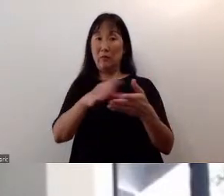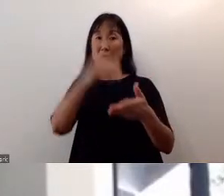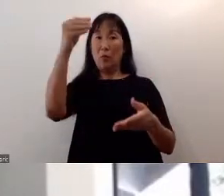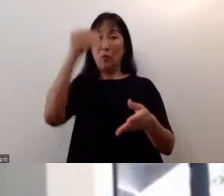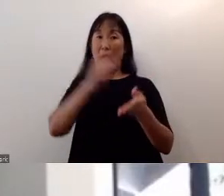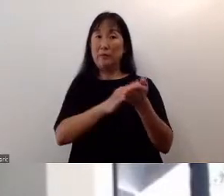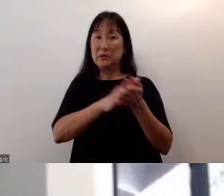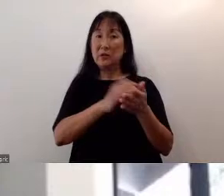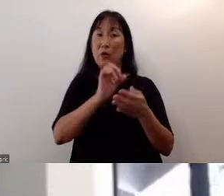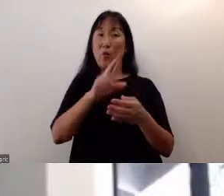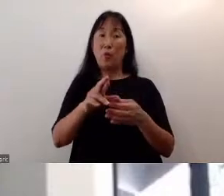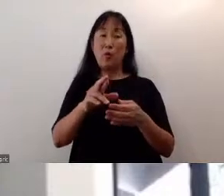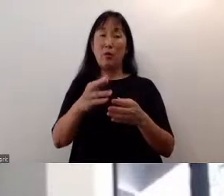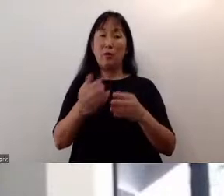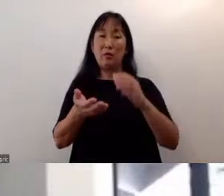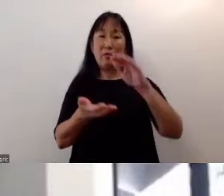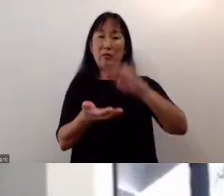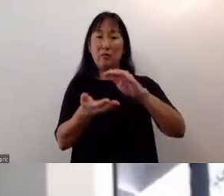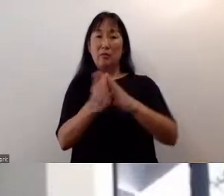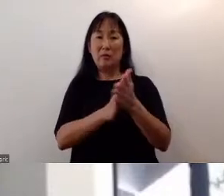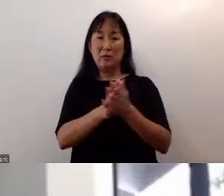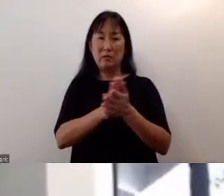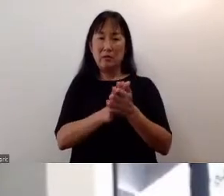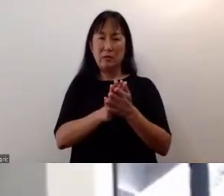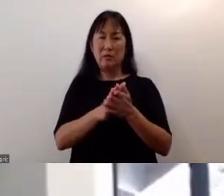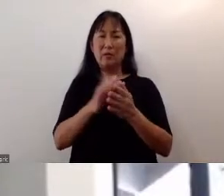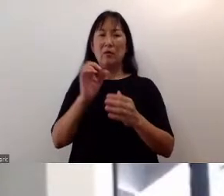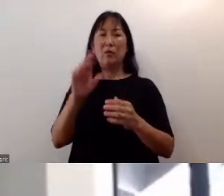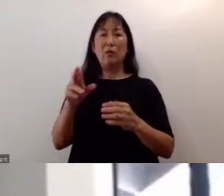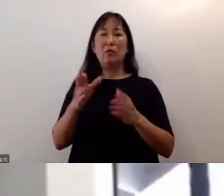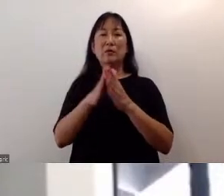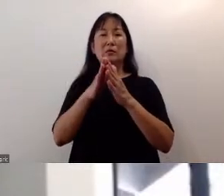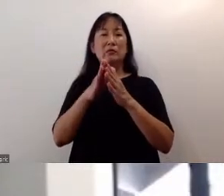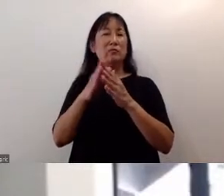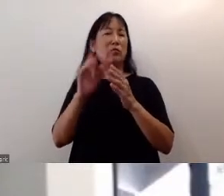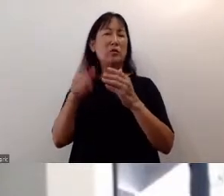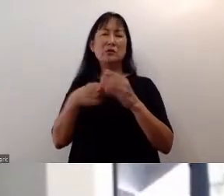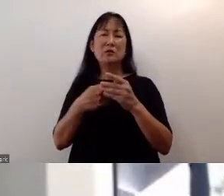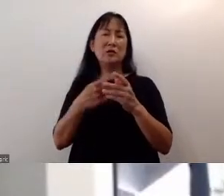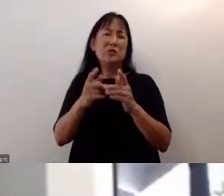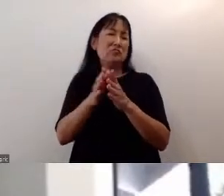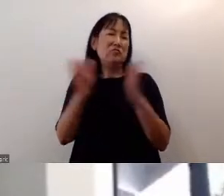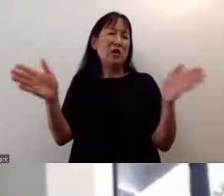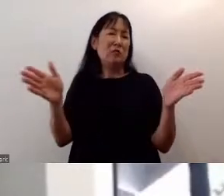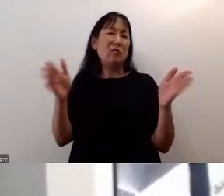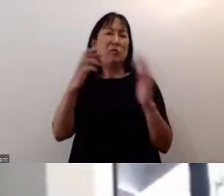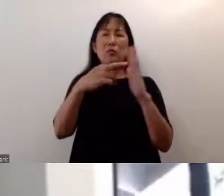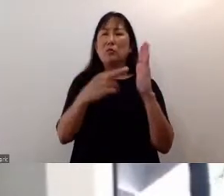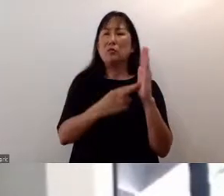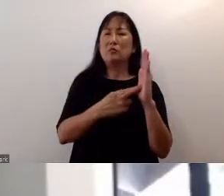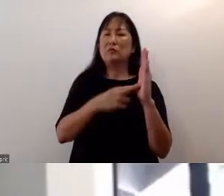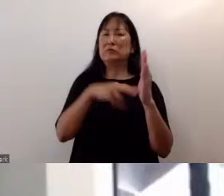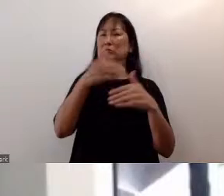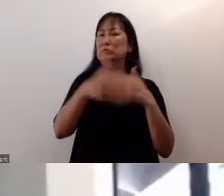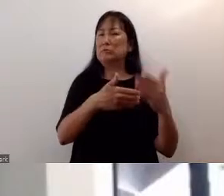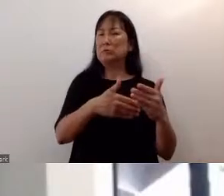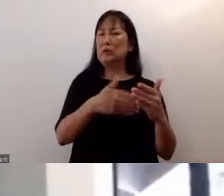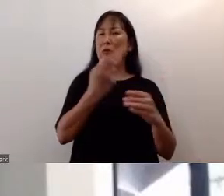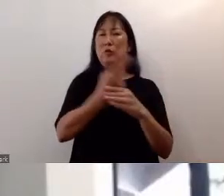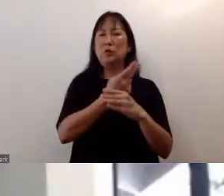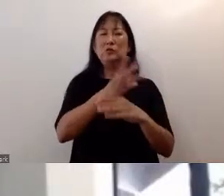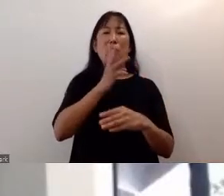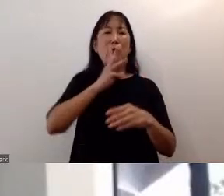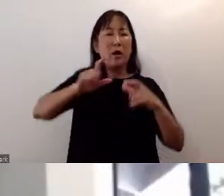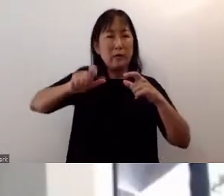be provided? What will be the general practices that are required? Hand washing, hand sanitation, uses of water